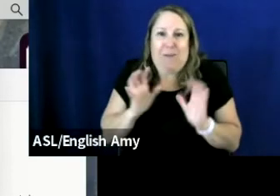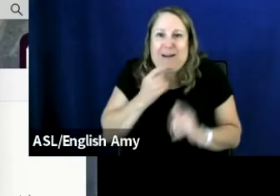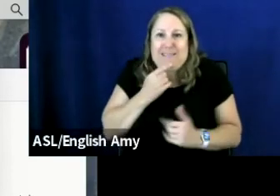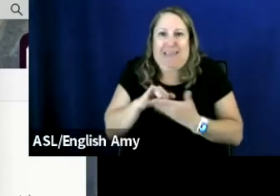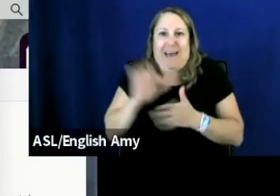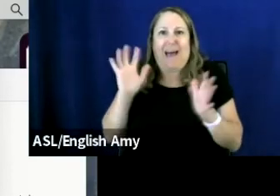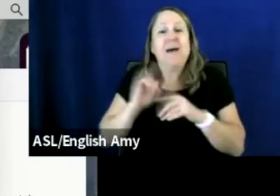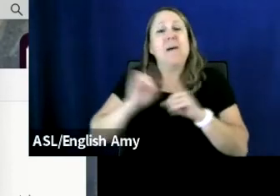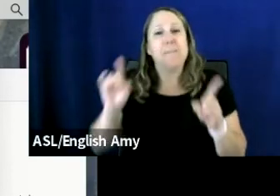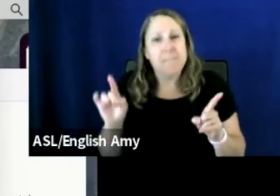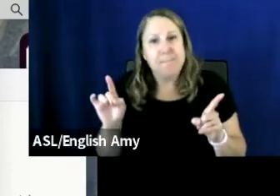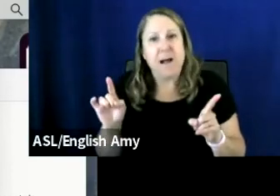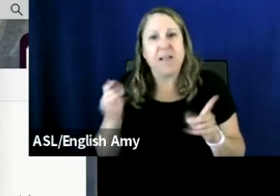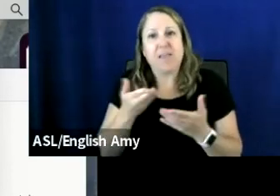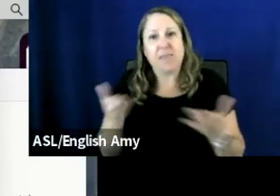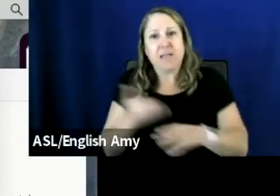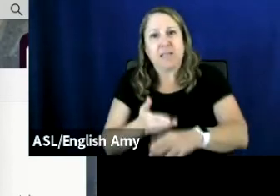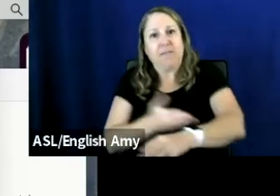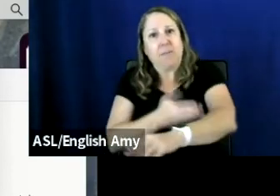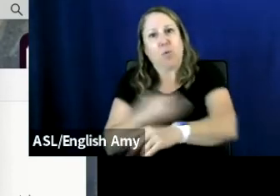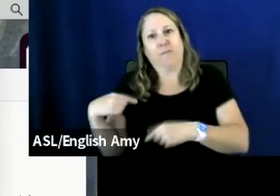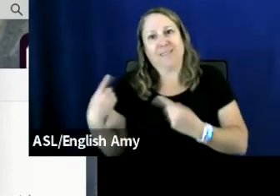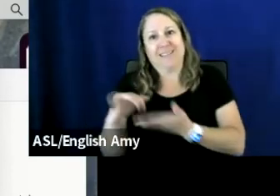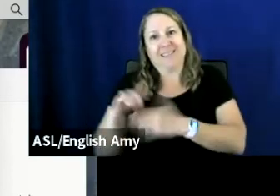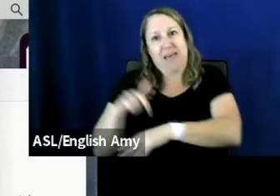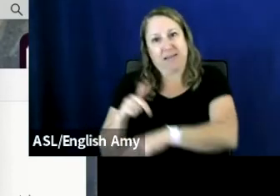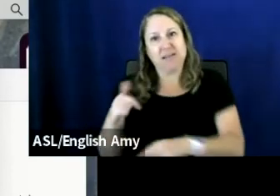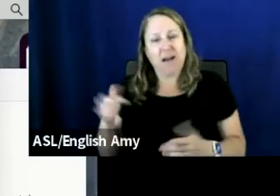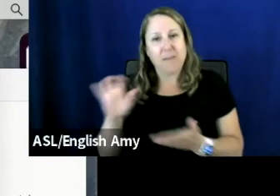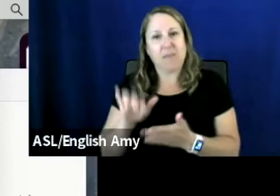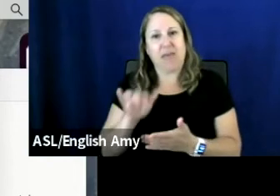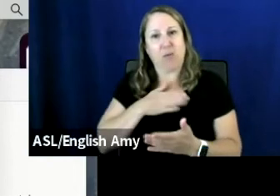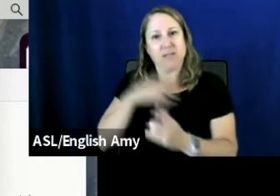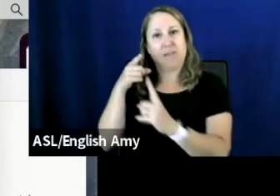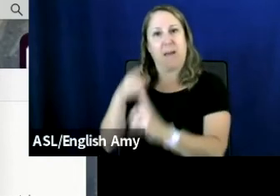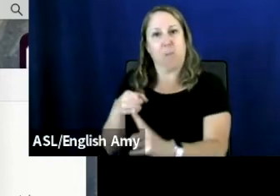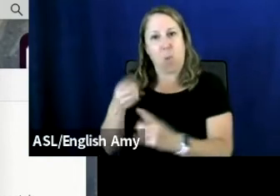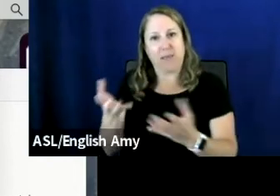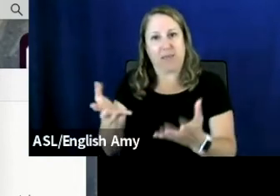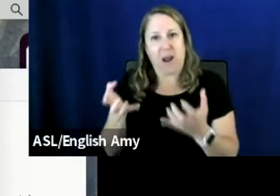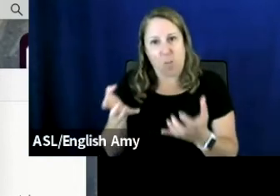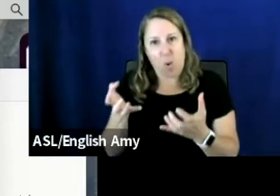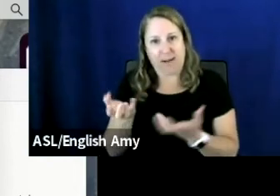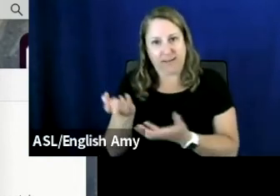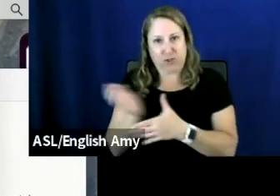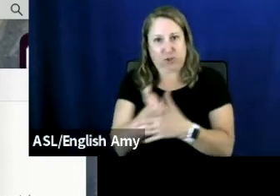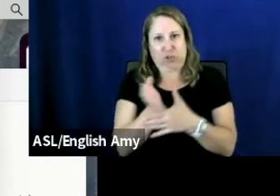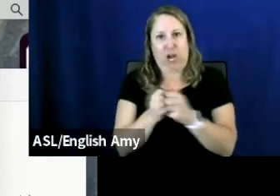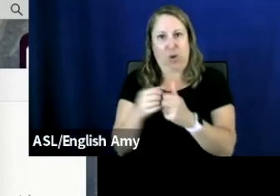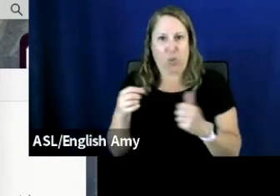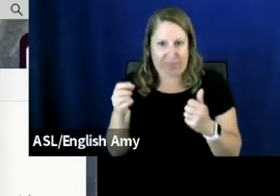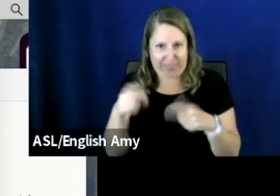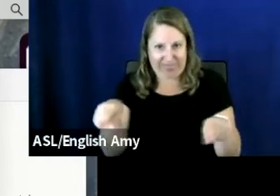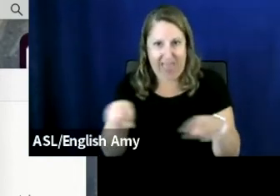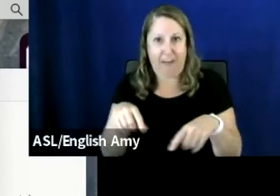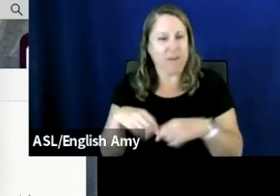a long way since. So that's kind of like the point that I really wanted to like express. So I'm wondering, do you guys feel like that was